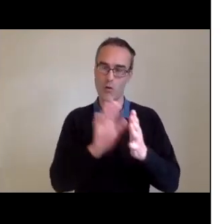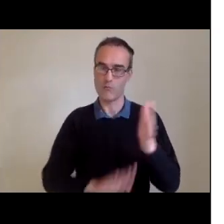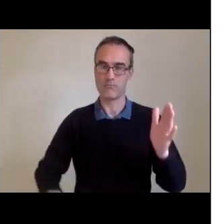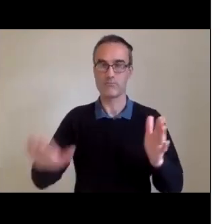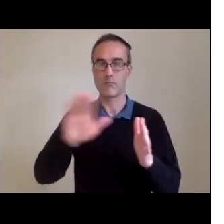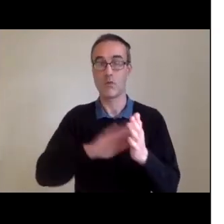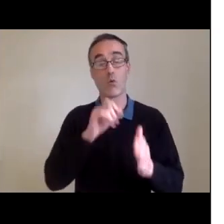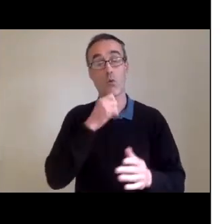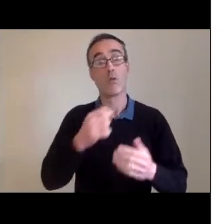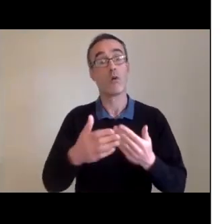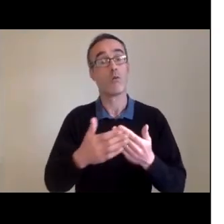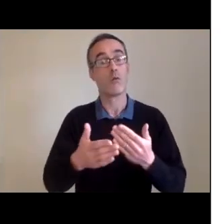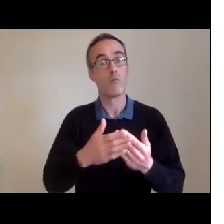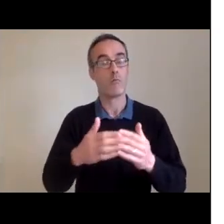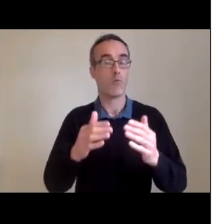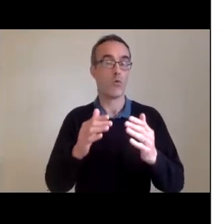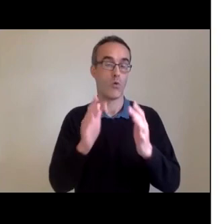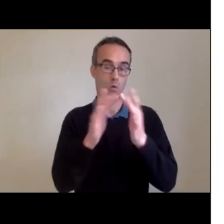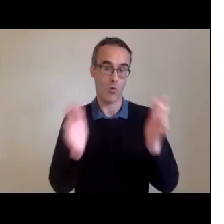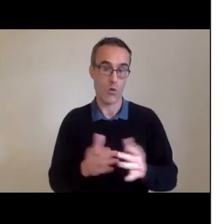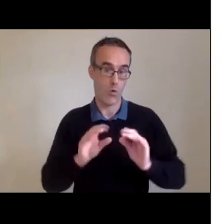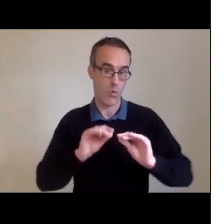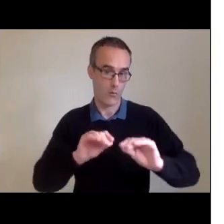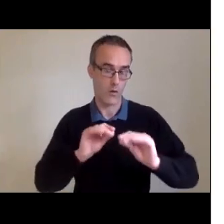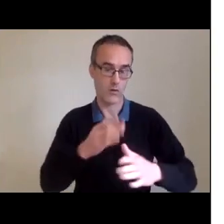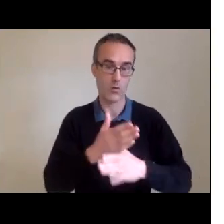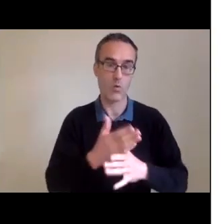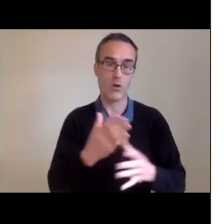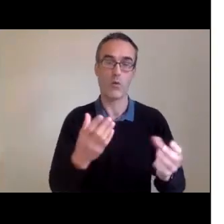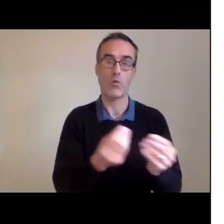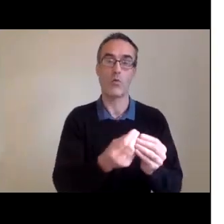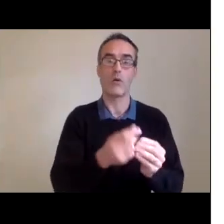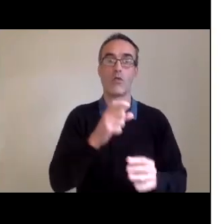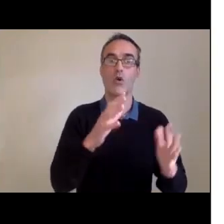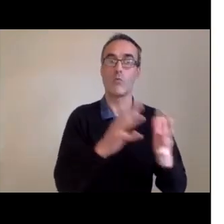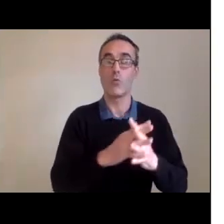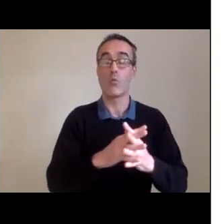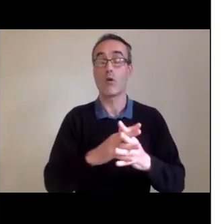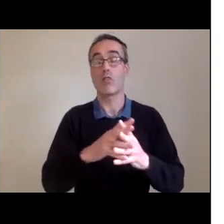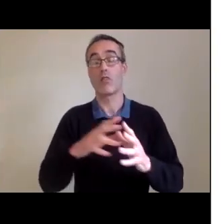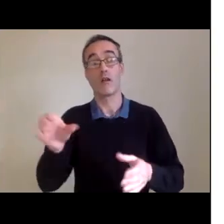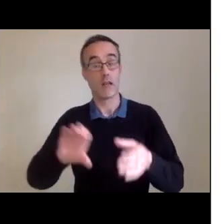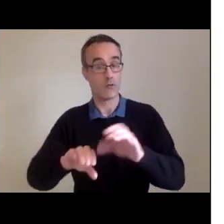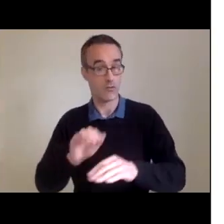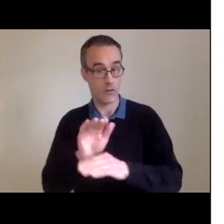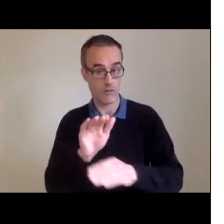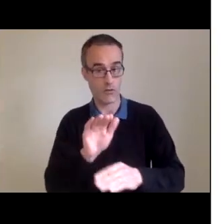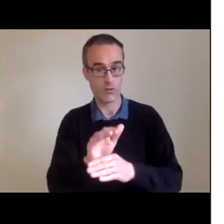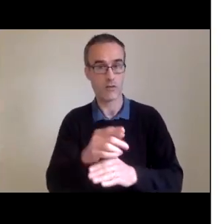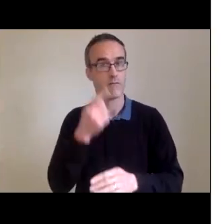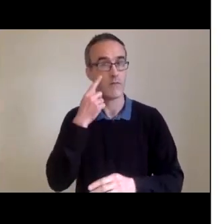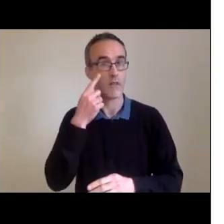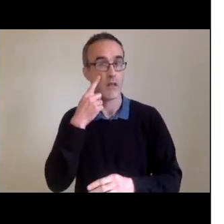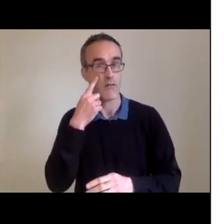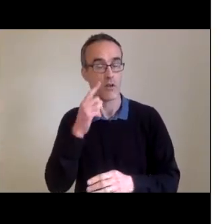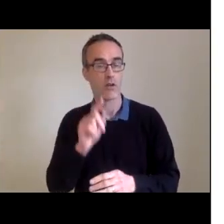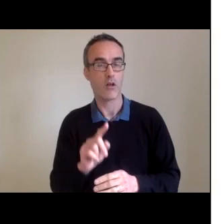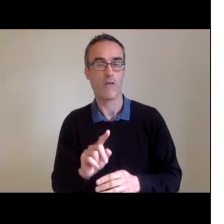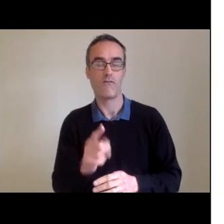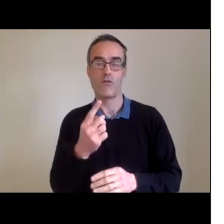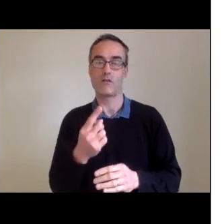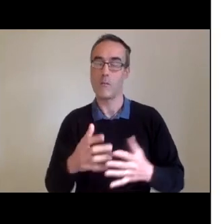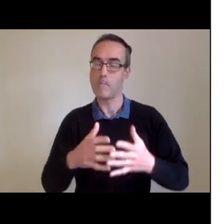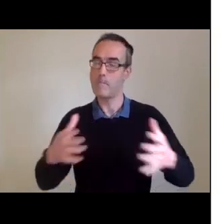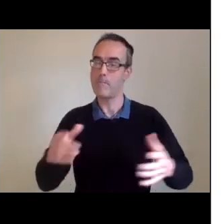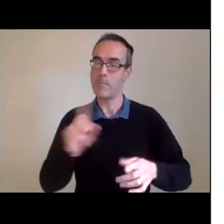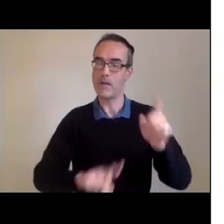more Chemistry World webinars, hopefully working with Commonwealth Chemistry as we go into the future, and do keep an eye out for the first big meeting, Commonwealth